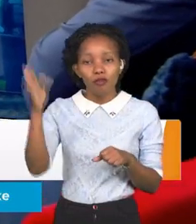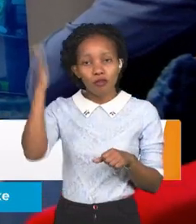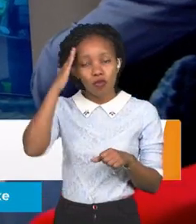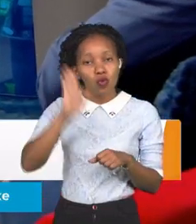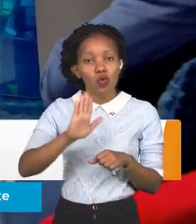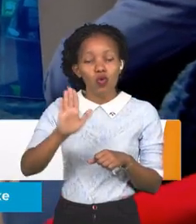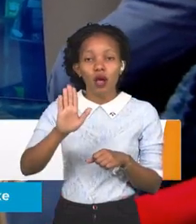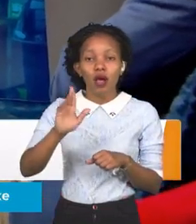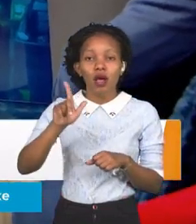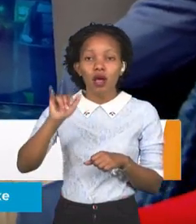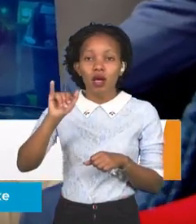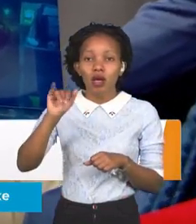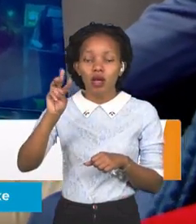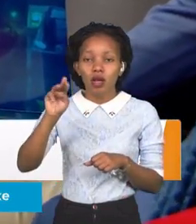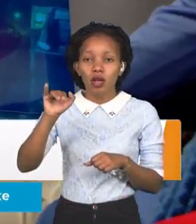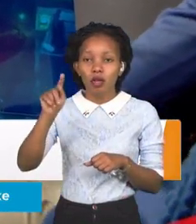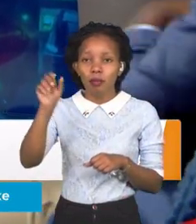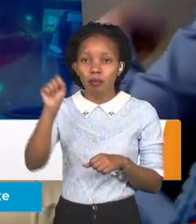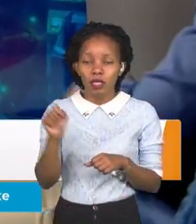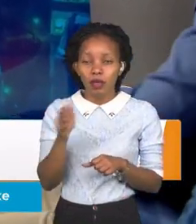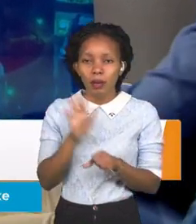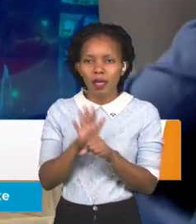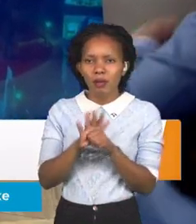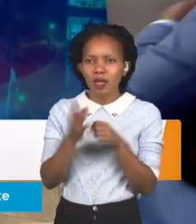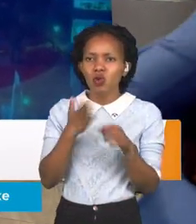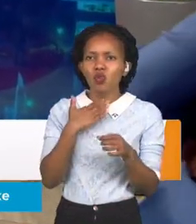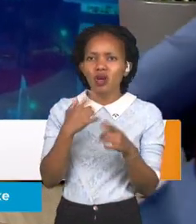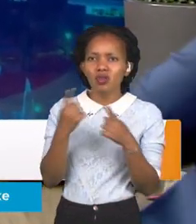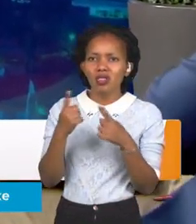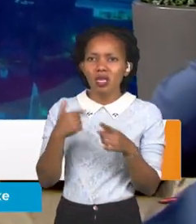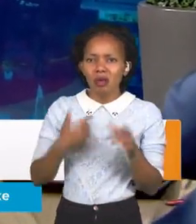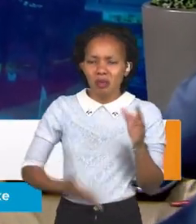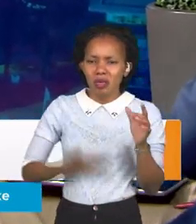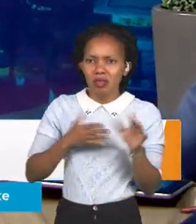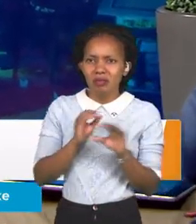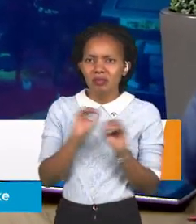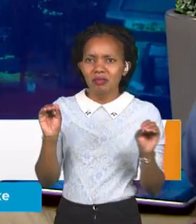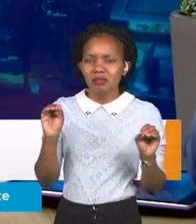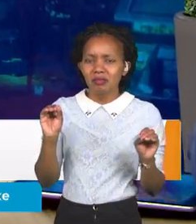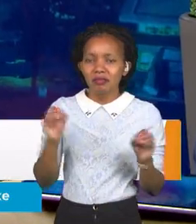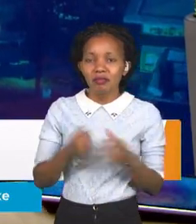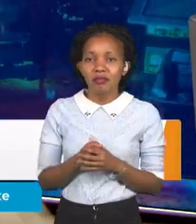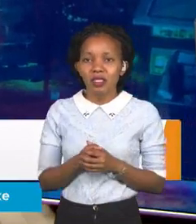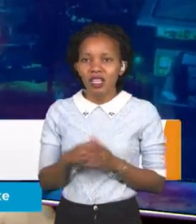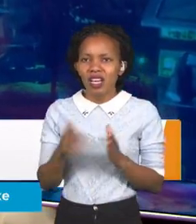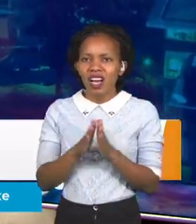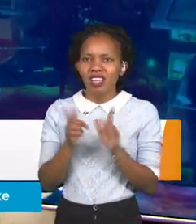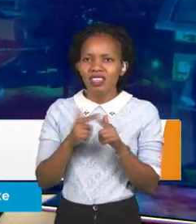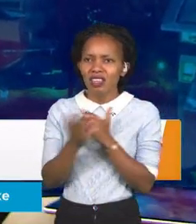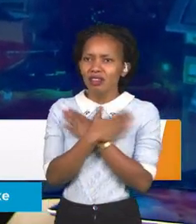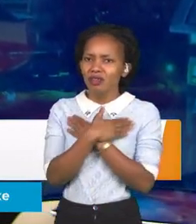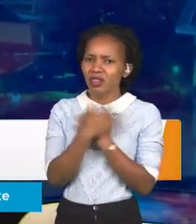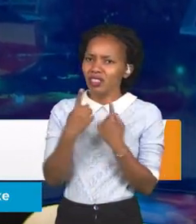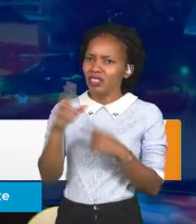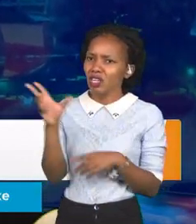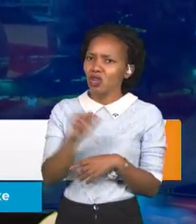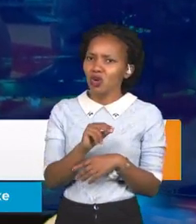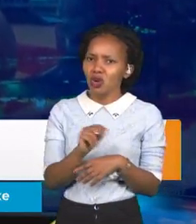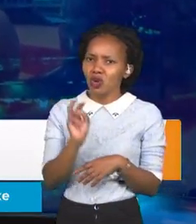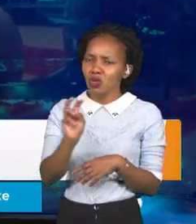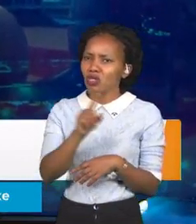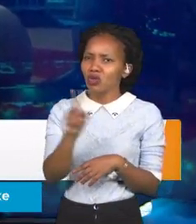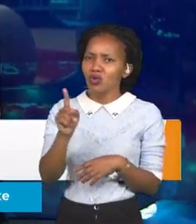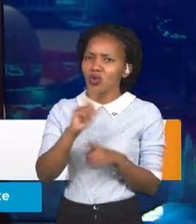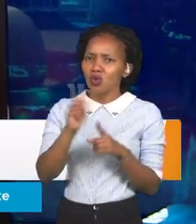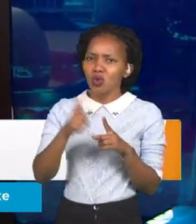limits. Mm-hmm. Yeah, most of us like saying, I don't get angry. Sure. I rarely get angry. And then your friends tell you, no, we've seen you when